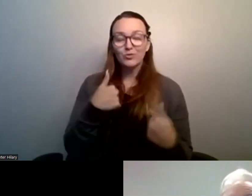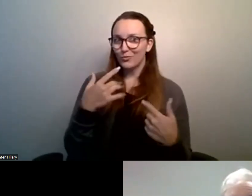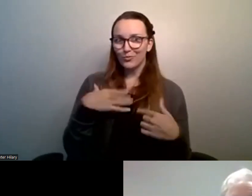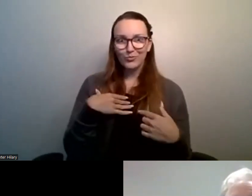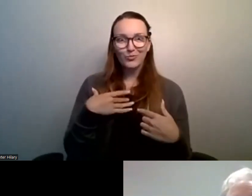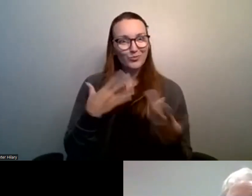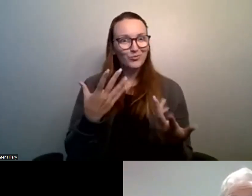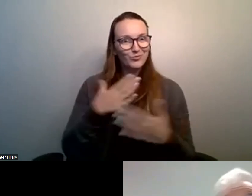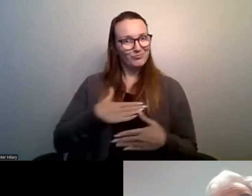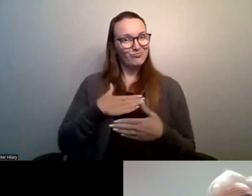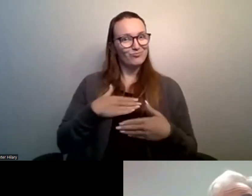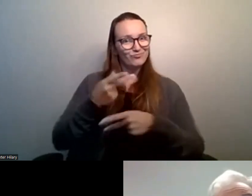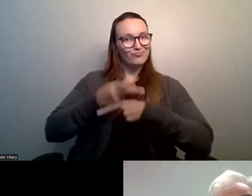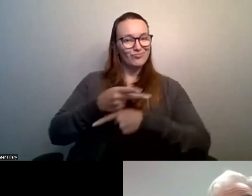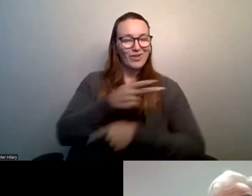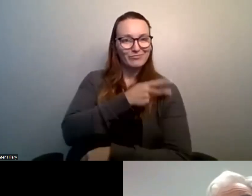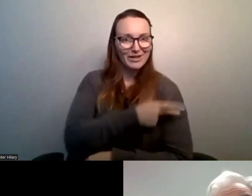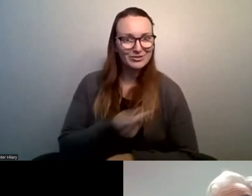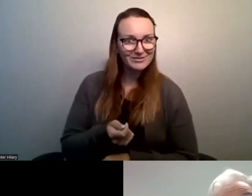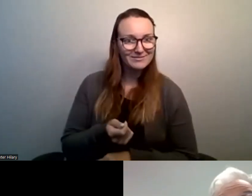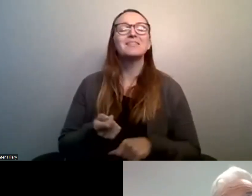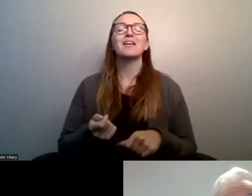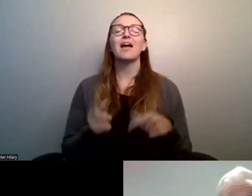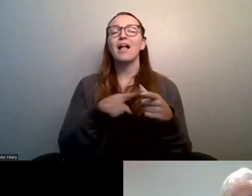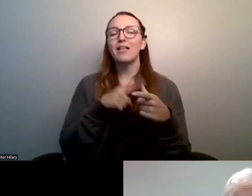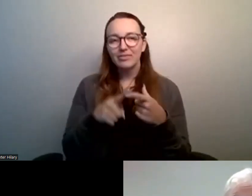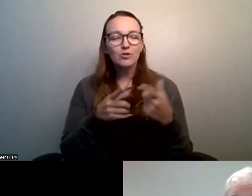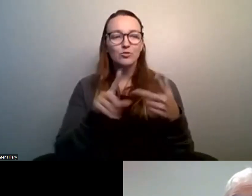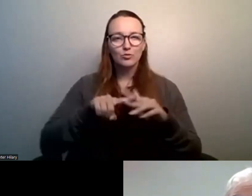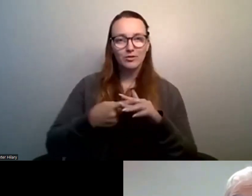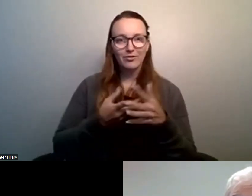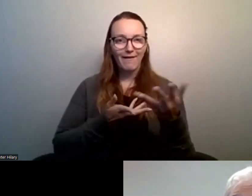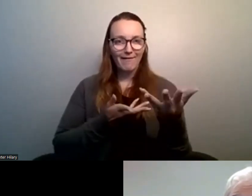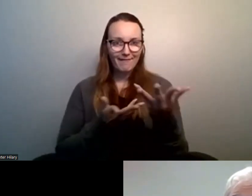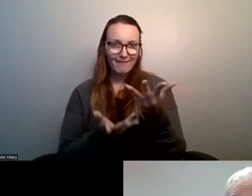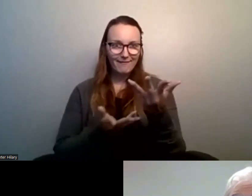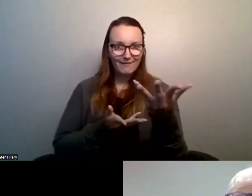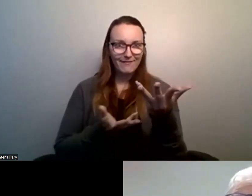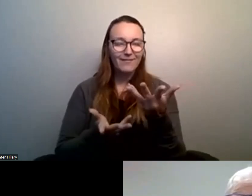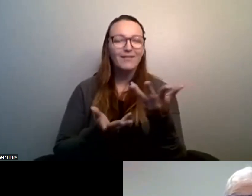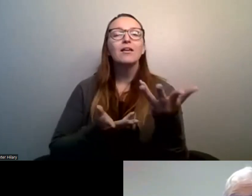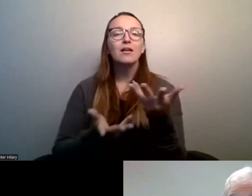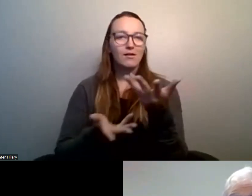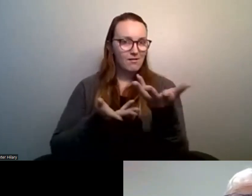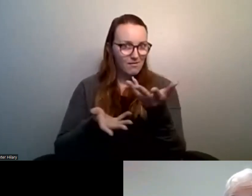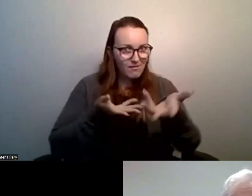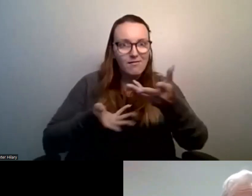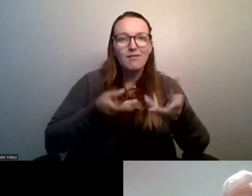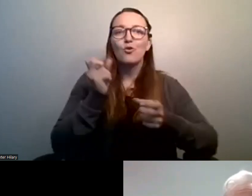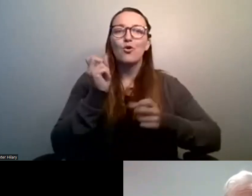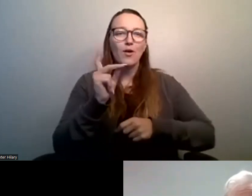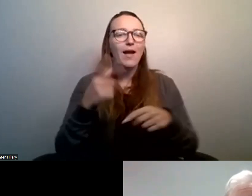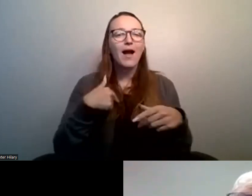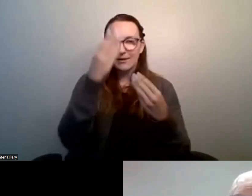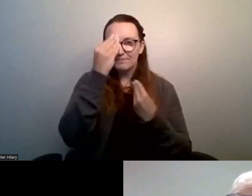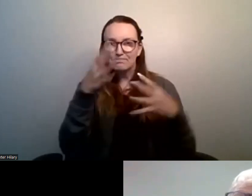patients. And then when you kind of engage us, then it's the conversation of, now let me tell you what else I can do